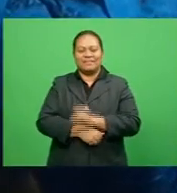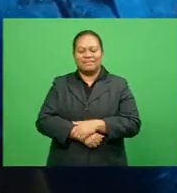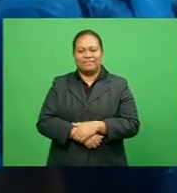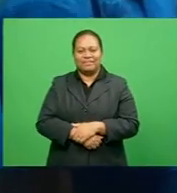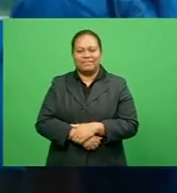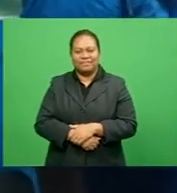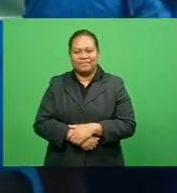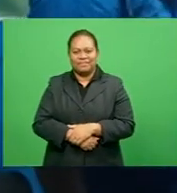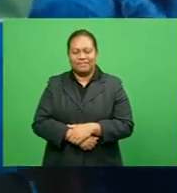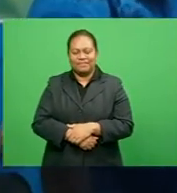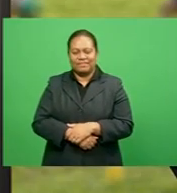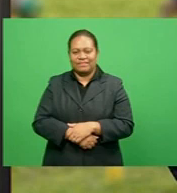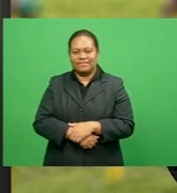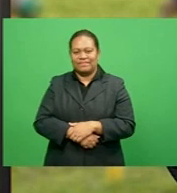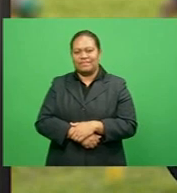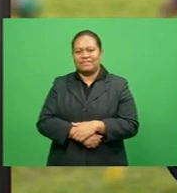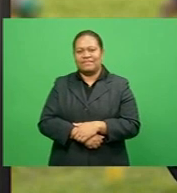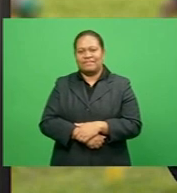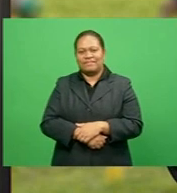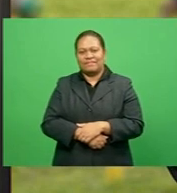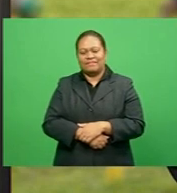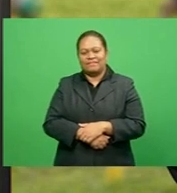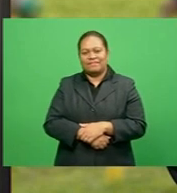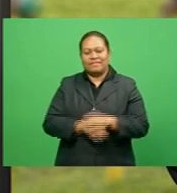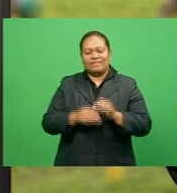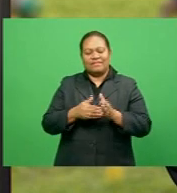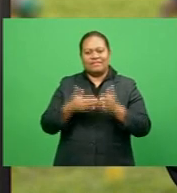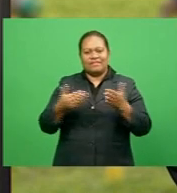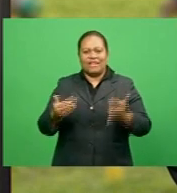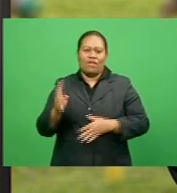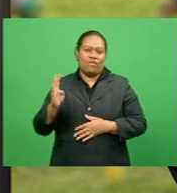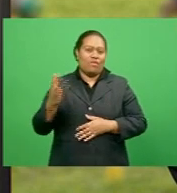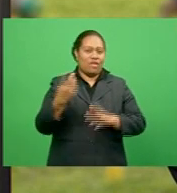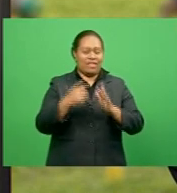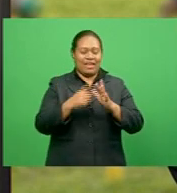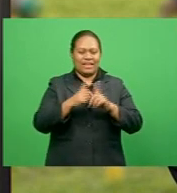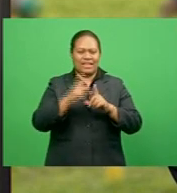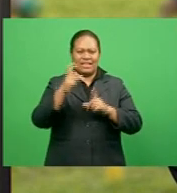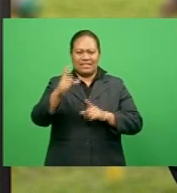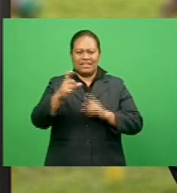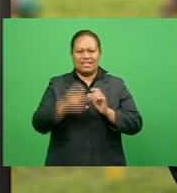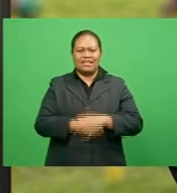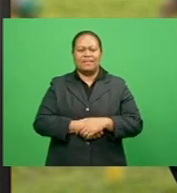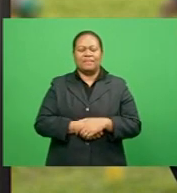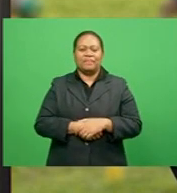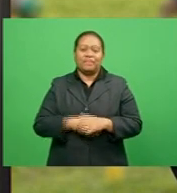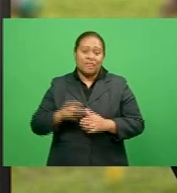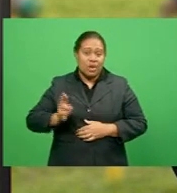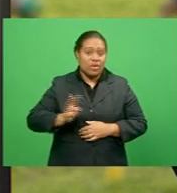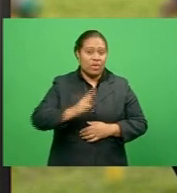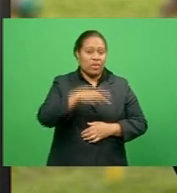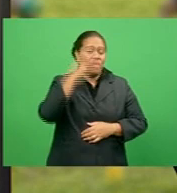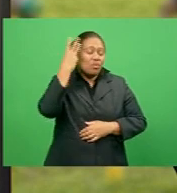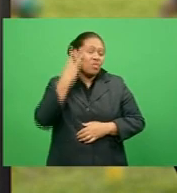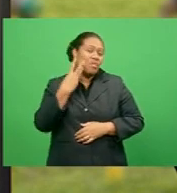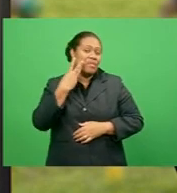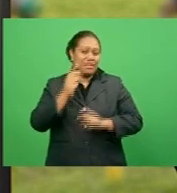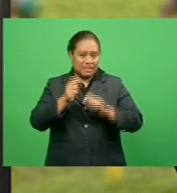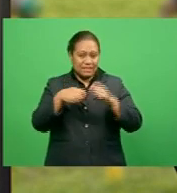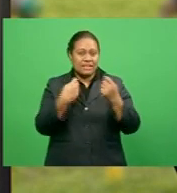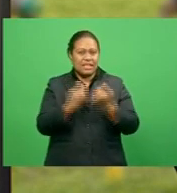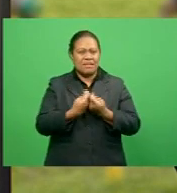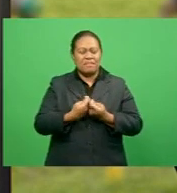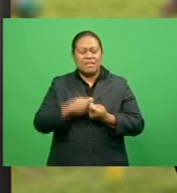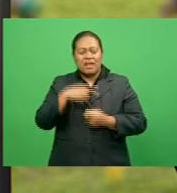Dama, FBC Sports. Heading into her 4th IDC, Lincoln Refrigeration Rewa women's rep,